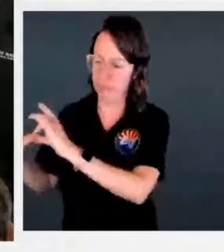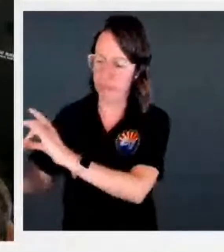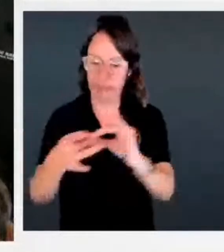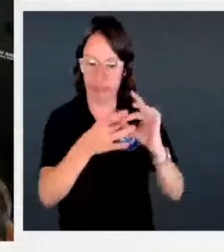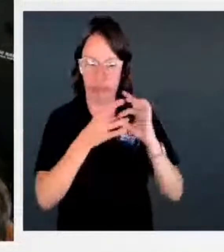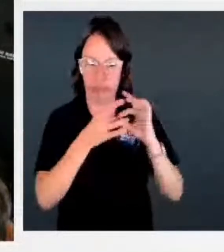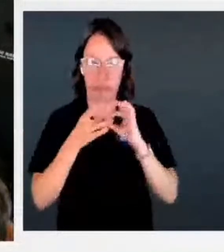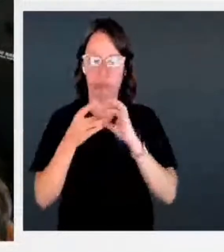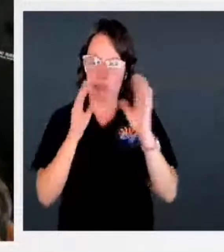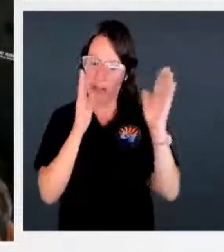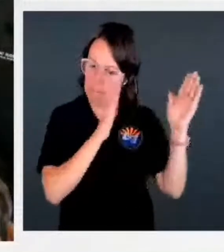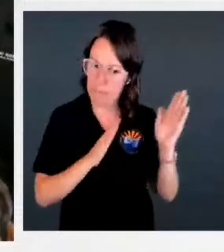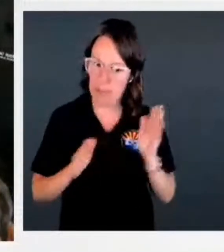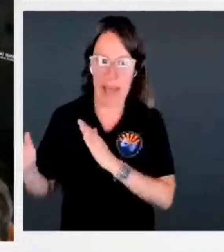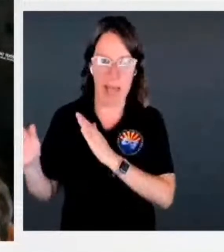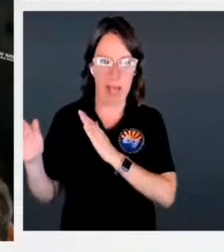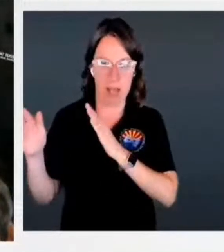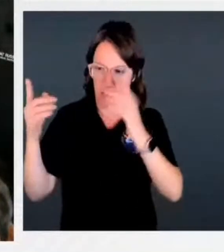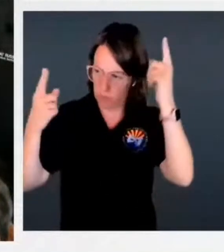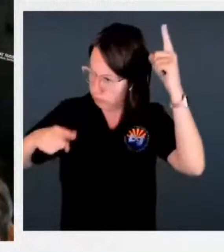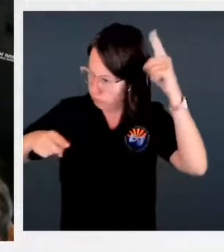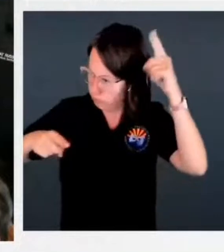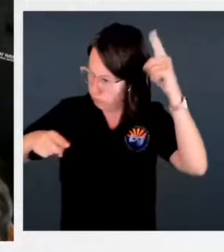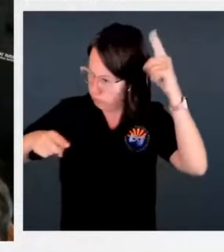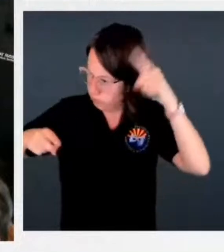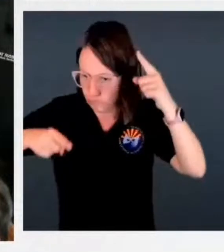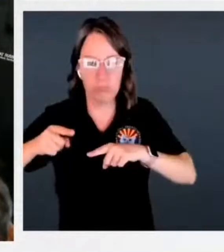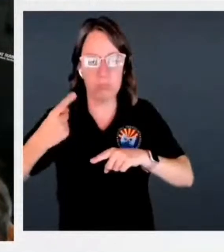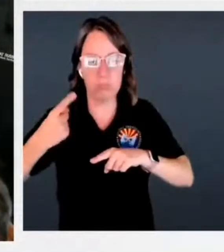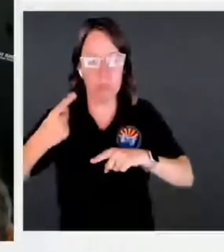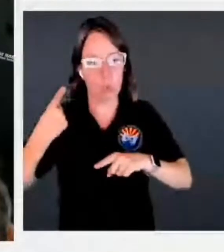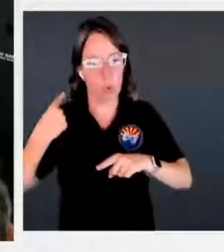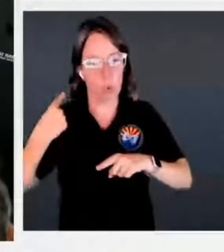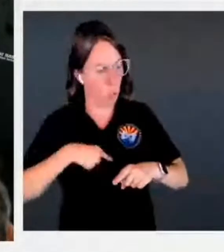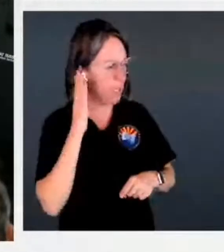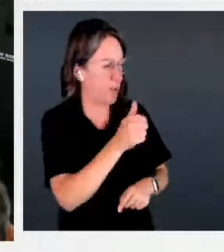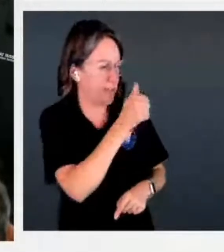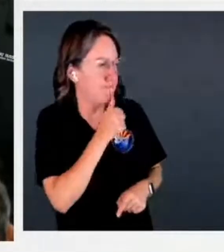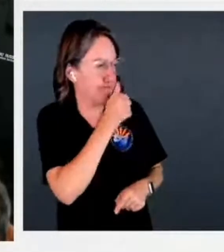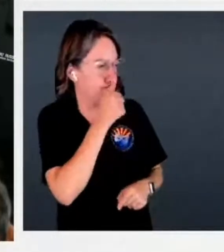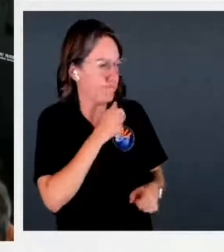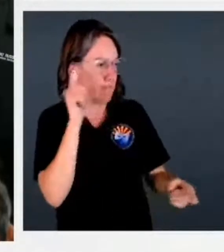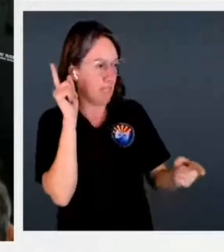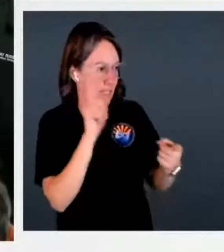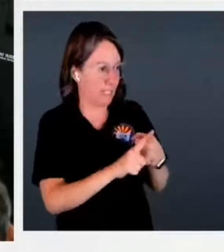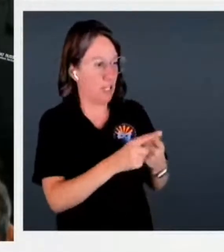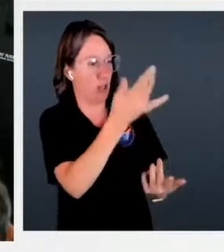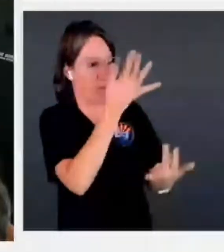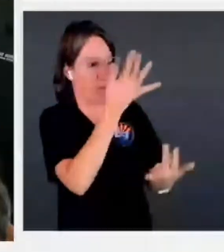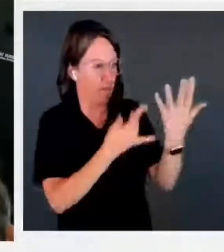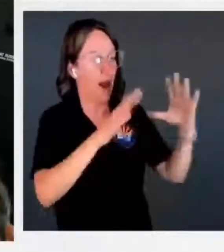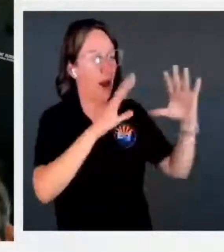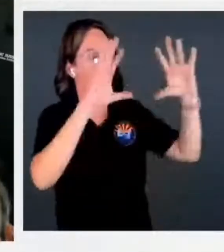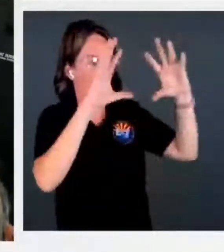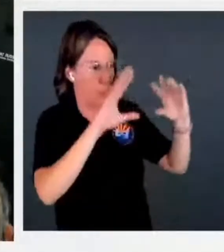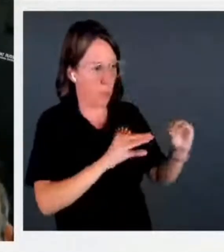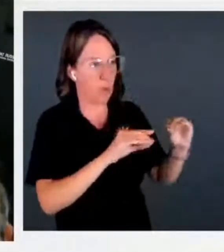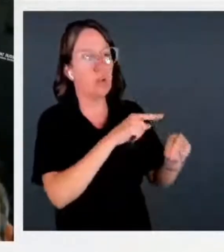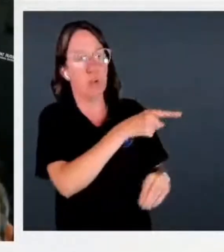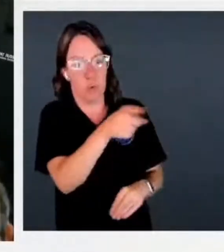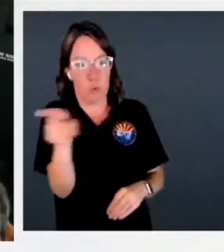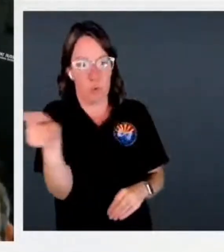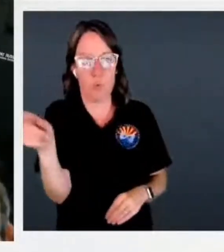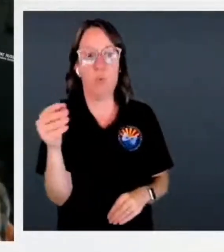in our plan. And we're unified that we're going to stick this out until we get this done and we get you back where you belong. We've got a great